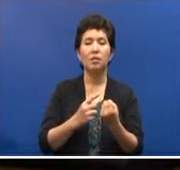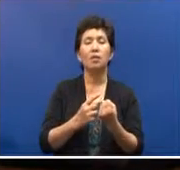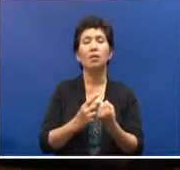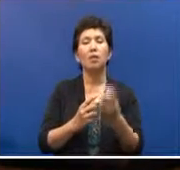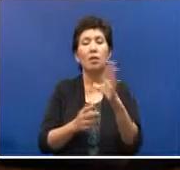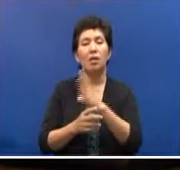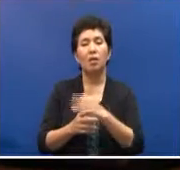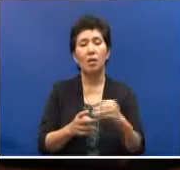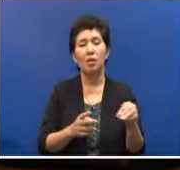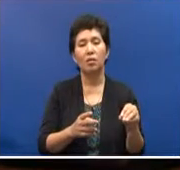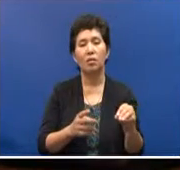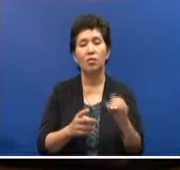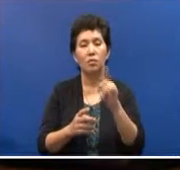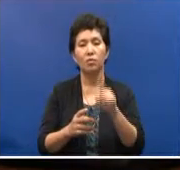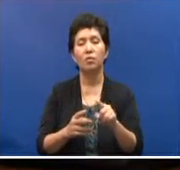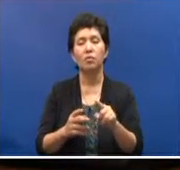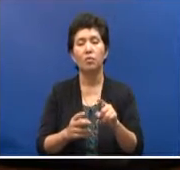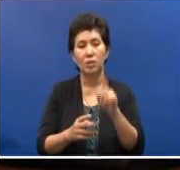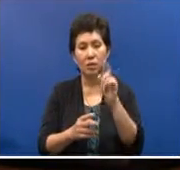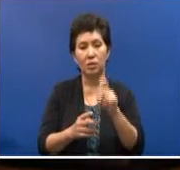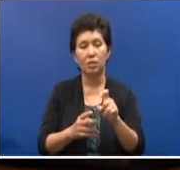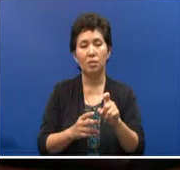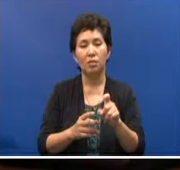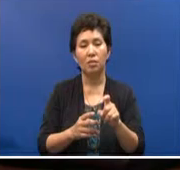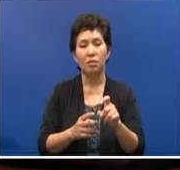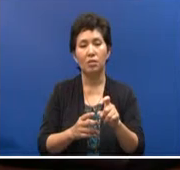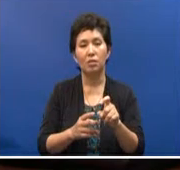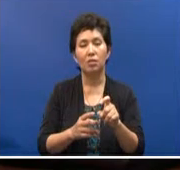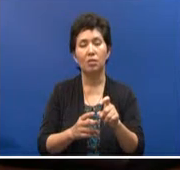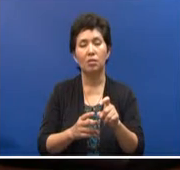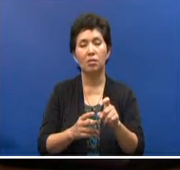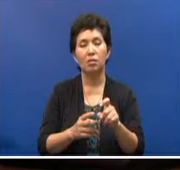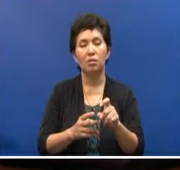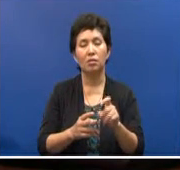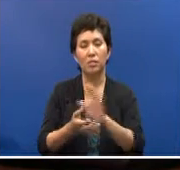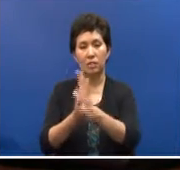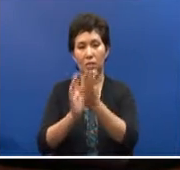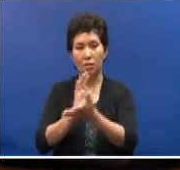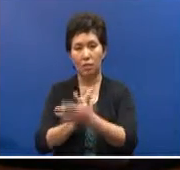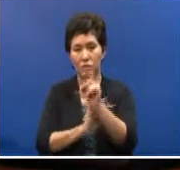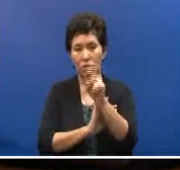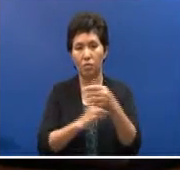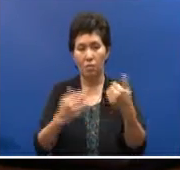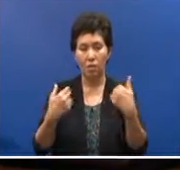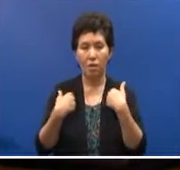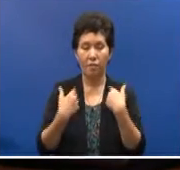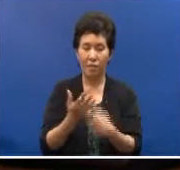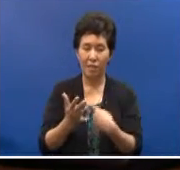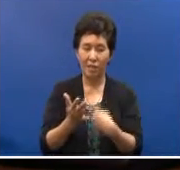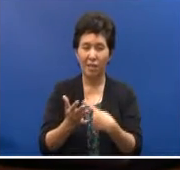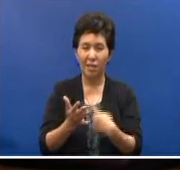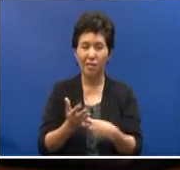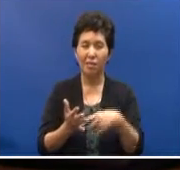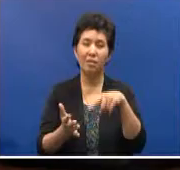and then it will lead to acculturation. Okay, so we have also discussed about